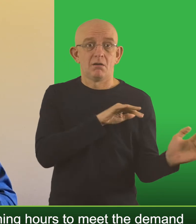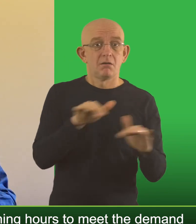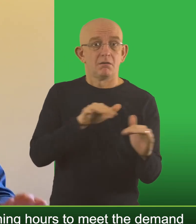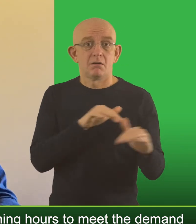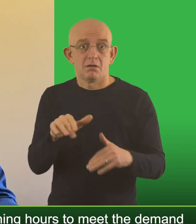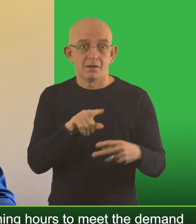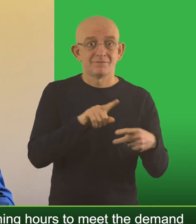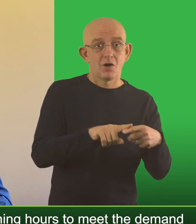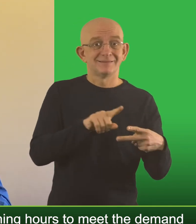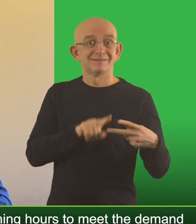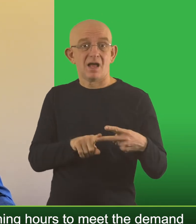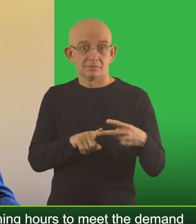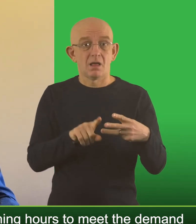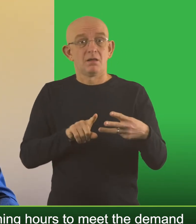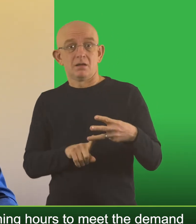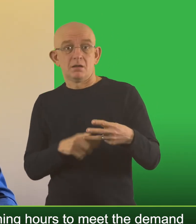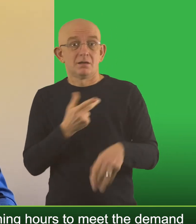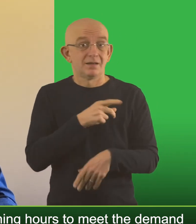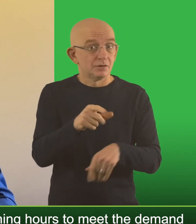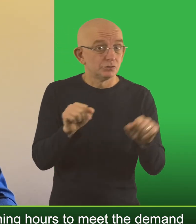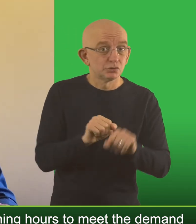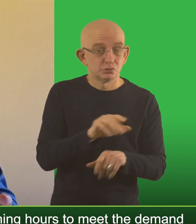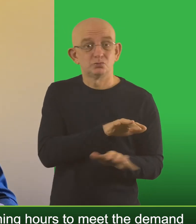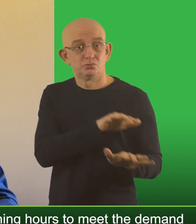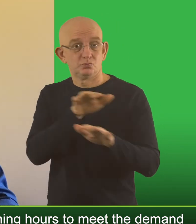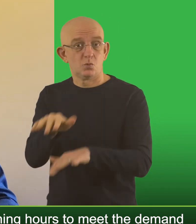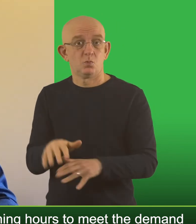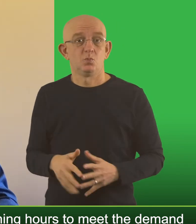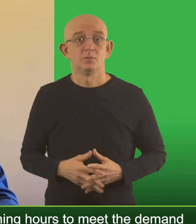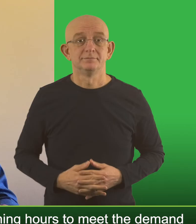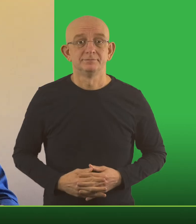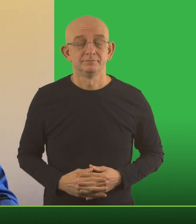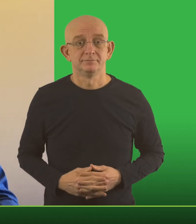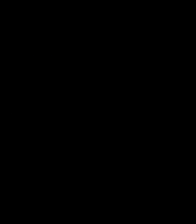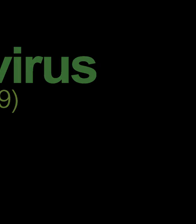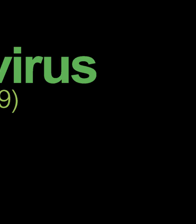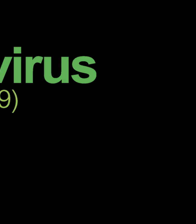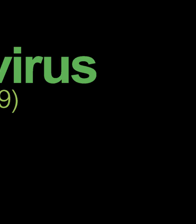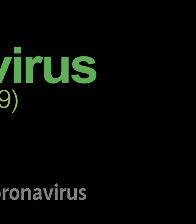to meet the demand for boosters and first and second doses if you haven't already done so.